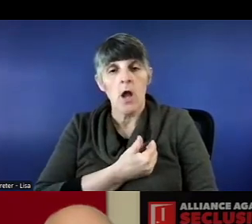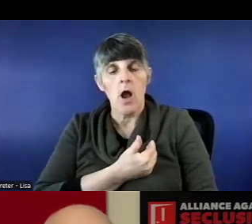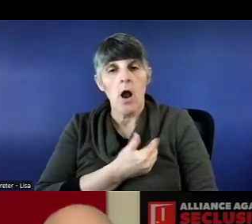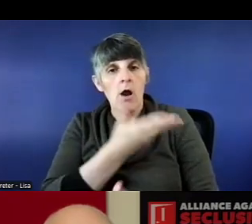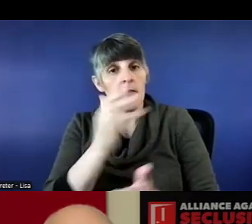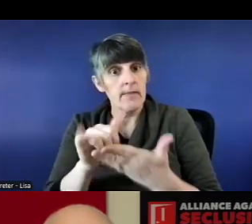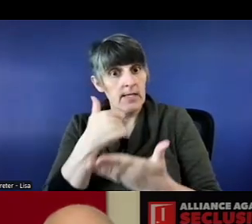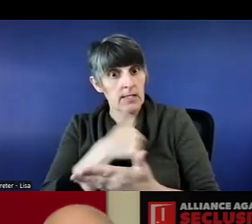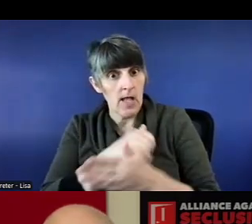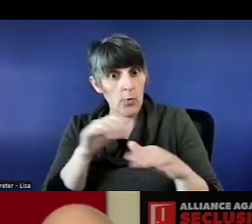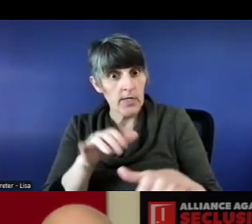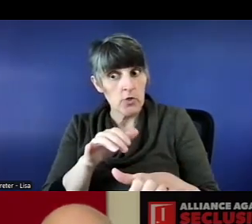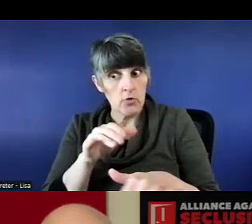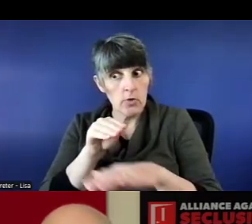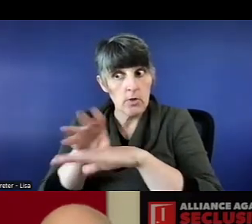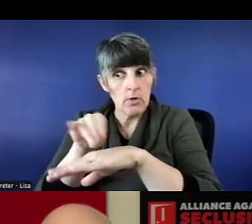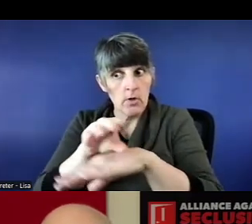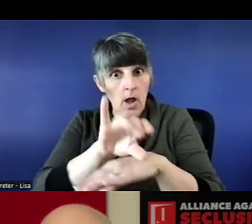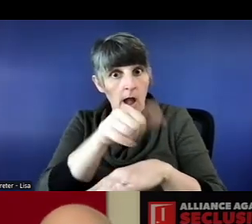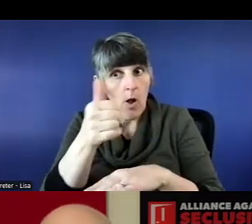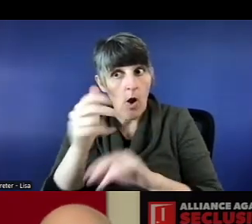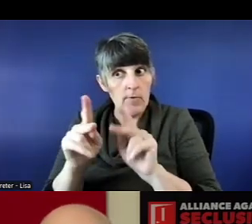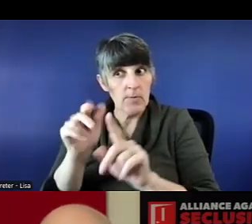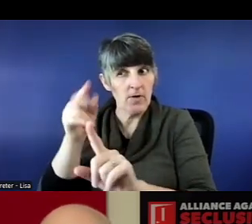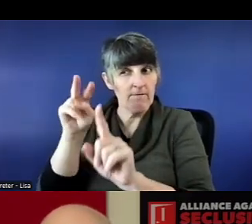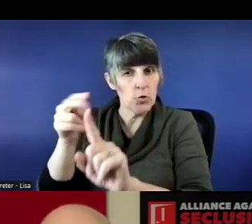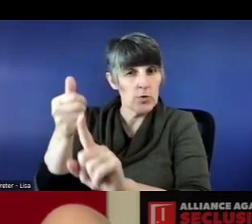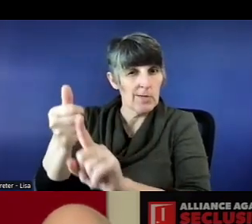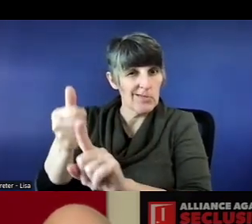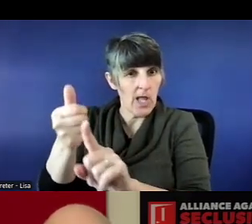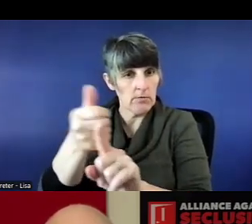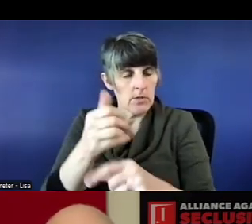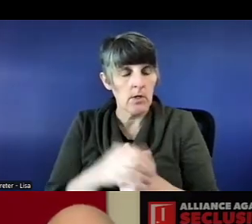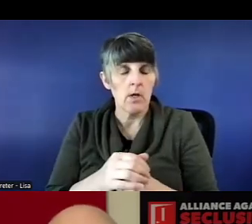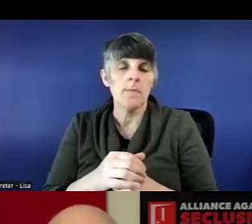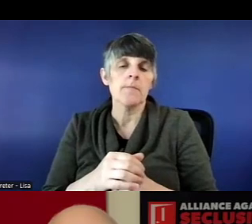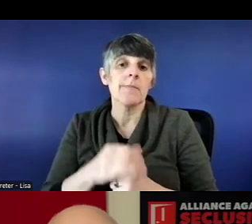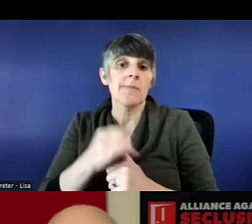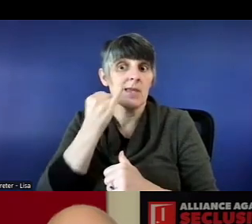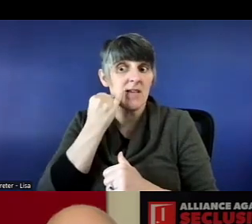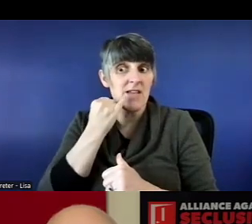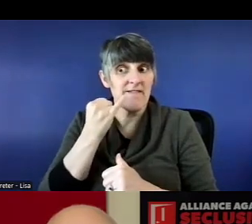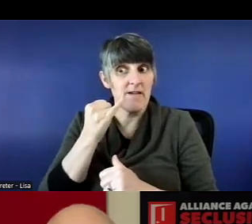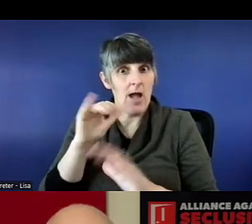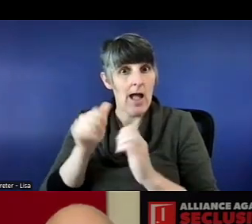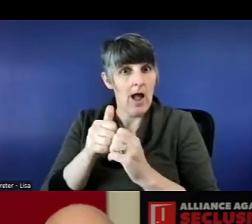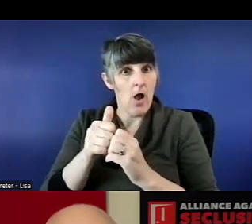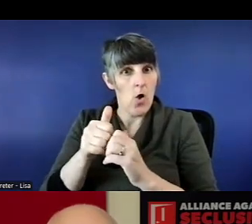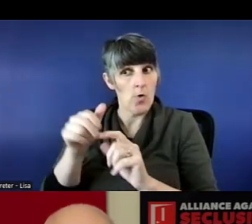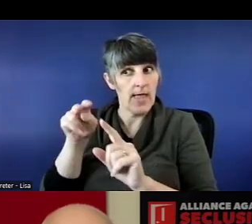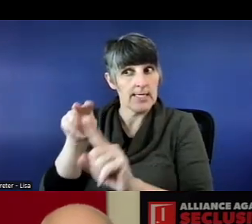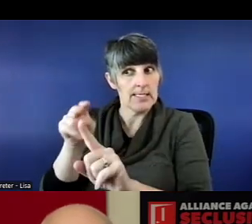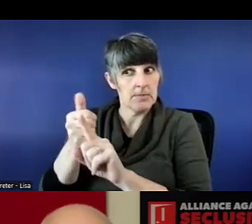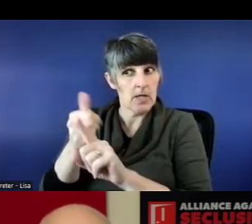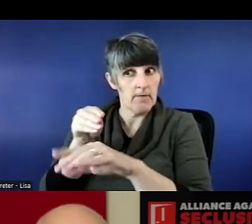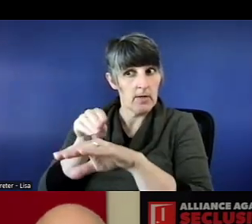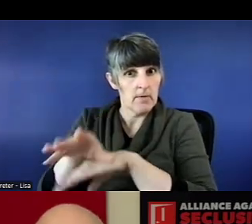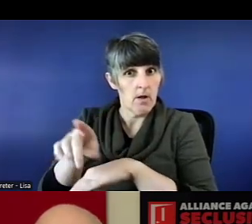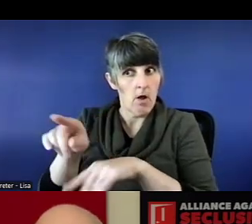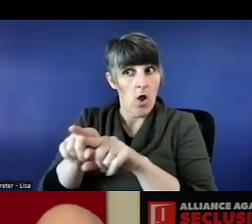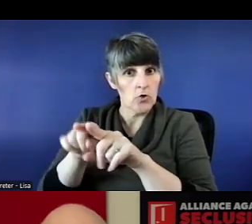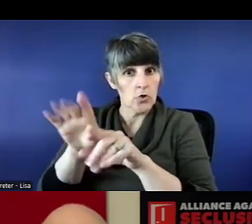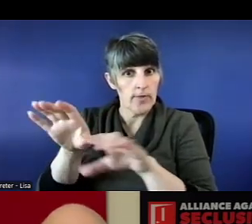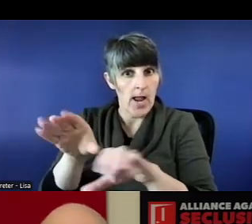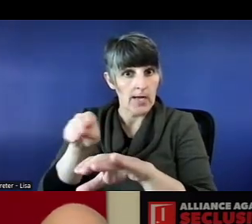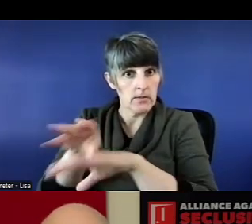that we do affect how other people see themselves. And if it affects how they see themselves, it also affects their actions.